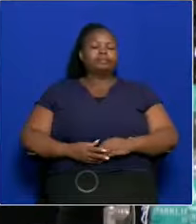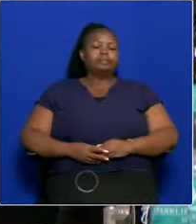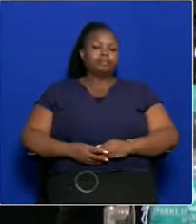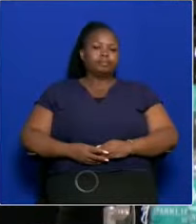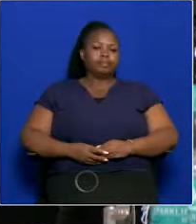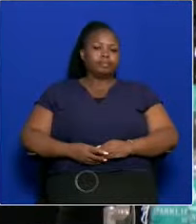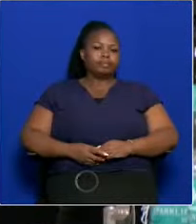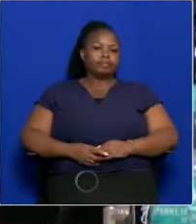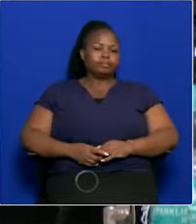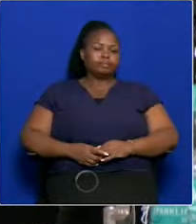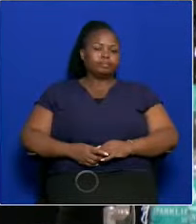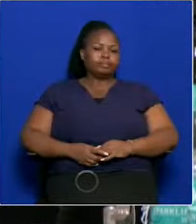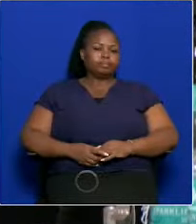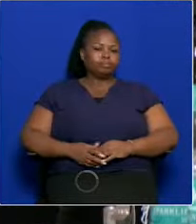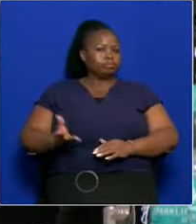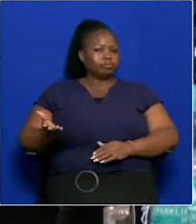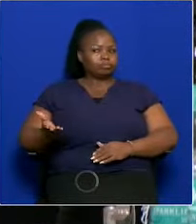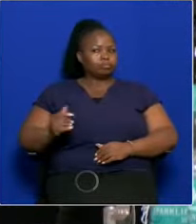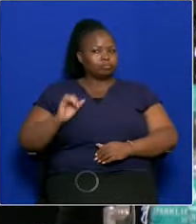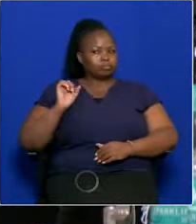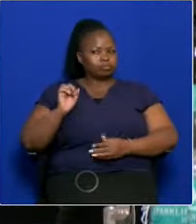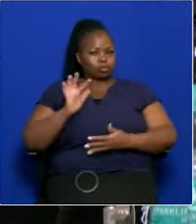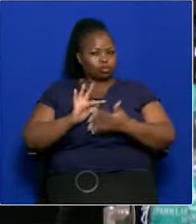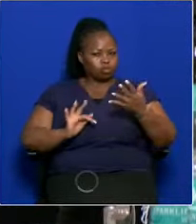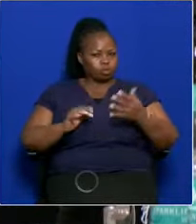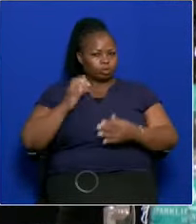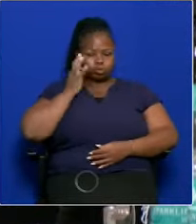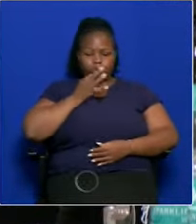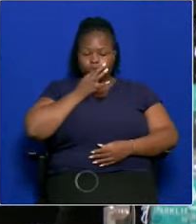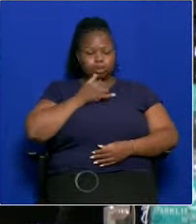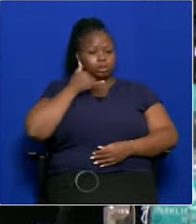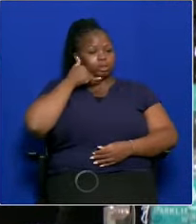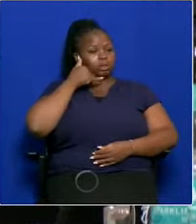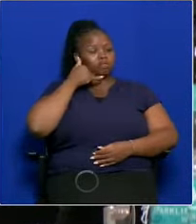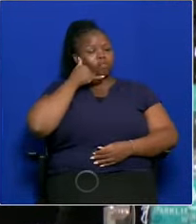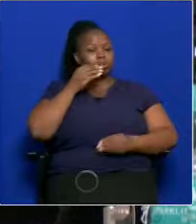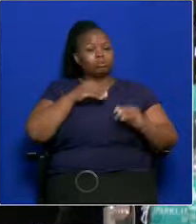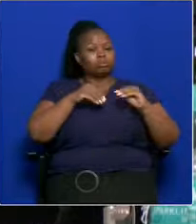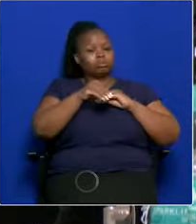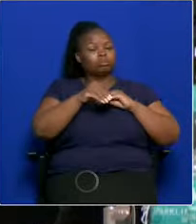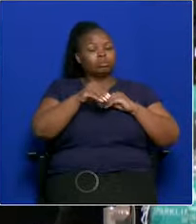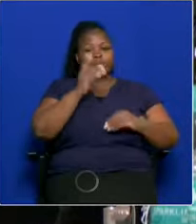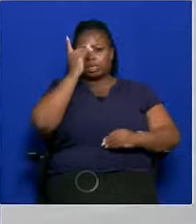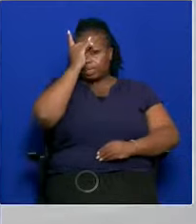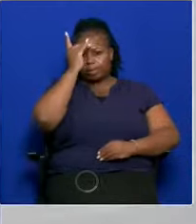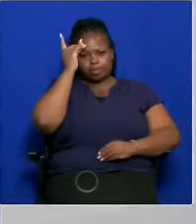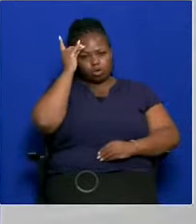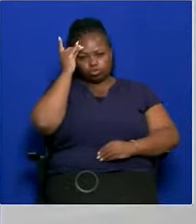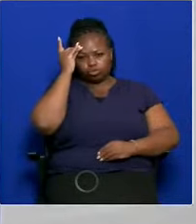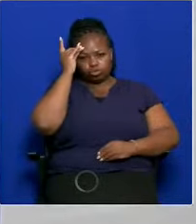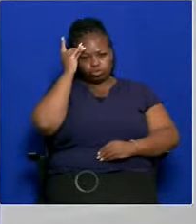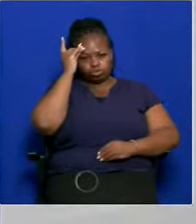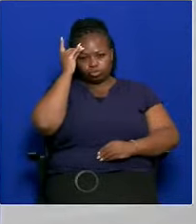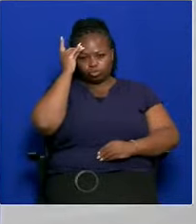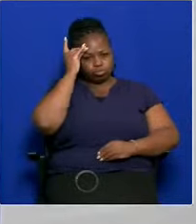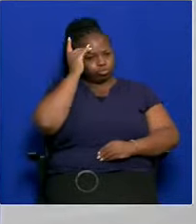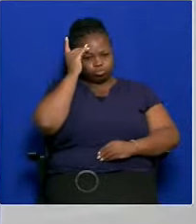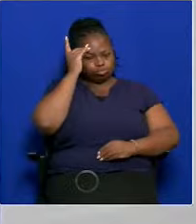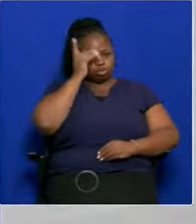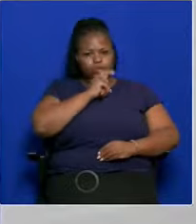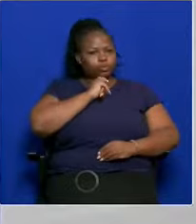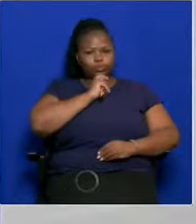So your version that you only got a replacement phone in March is not supported